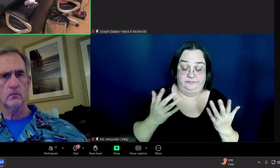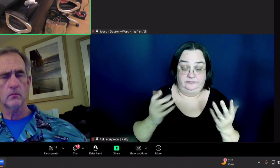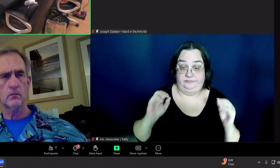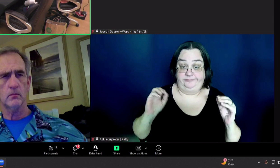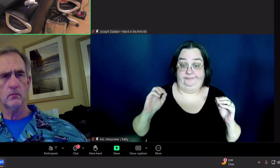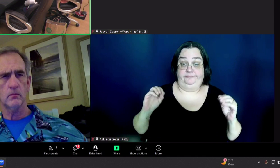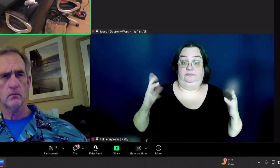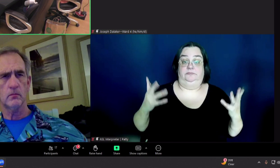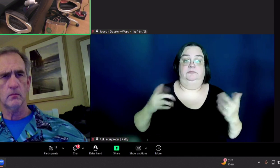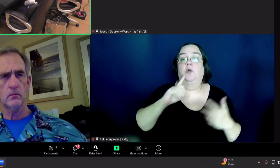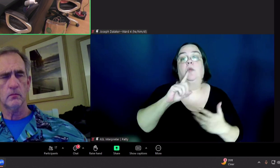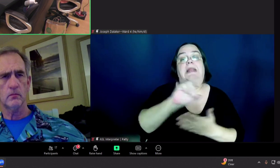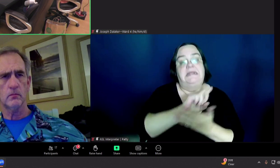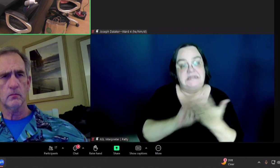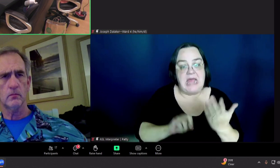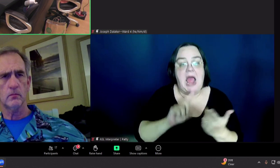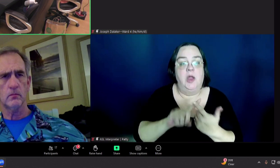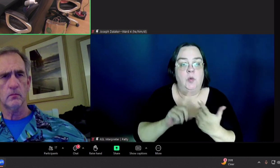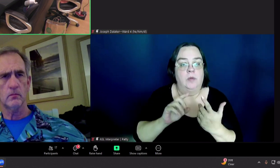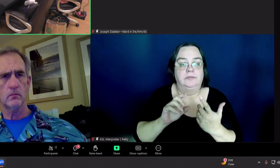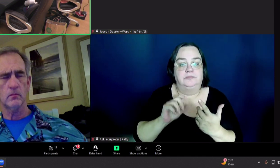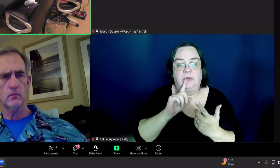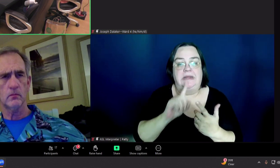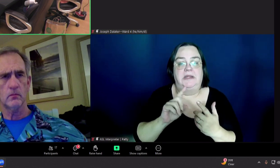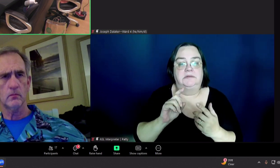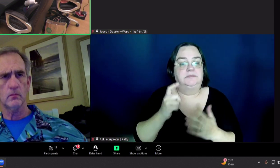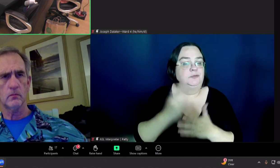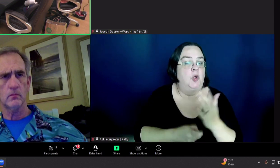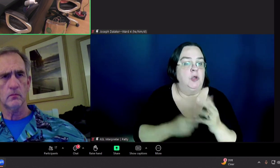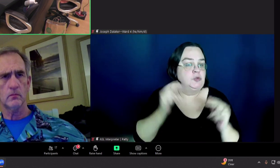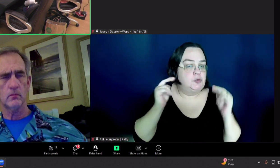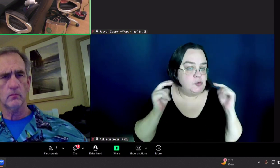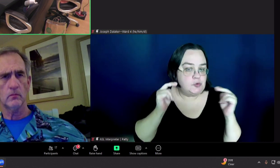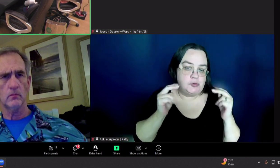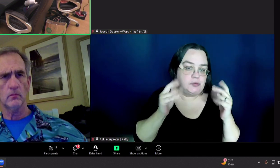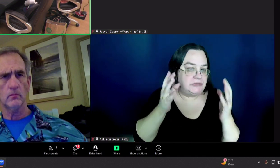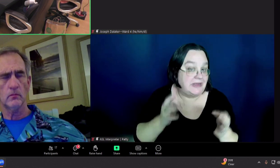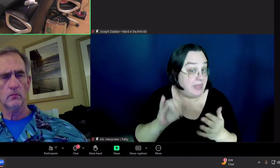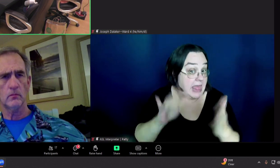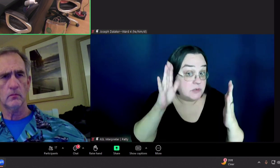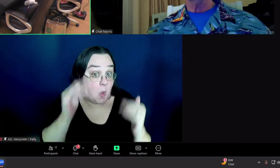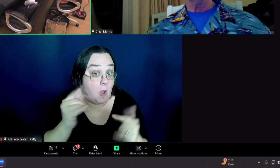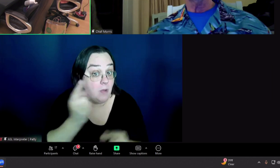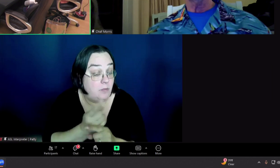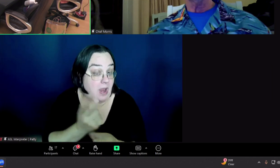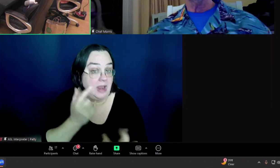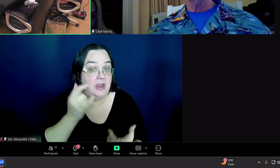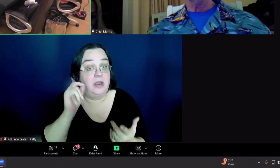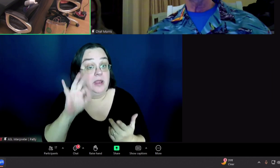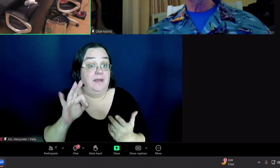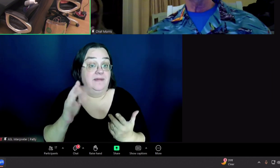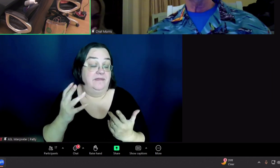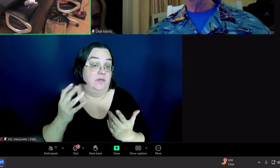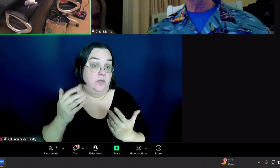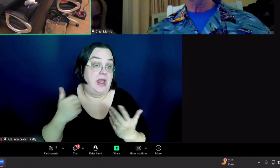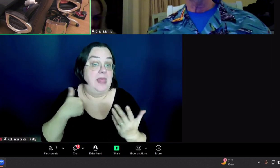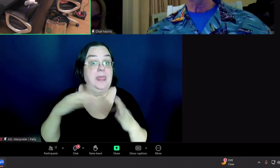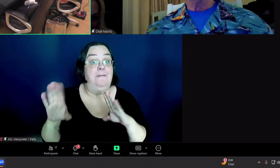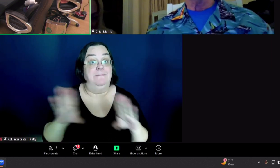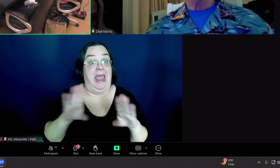is designed to be cost neutral. But certainly, that's the hope, right? If we get down to the point where the behavior